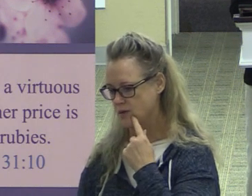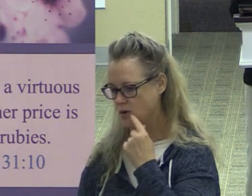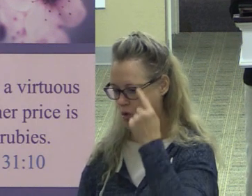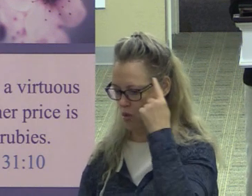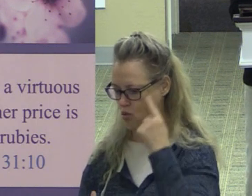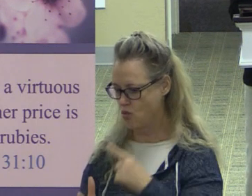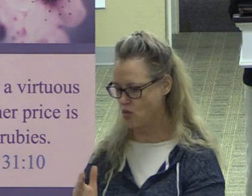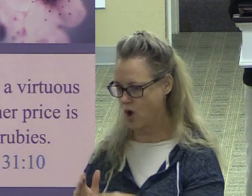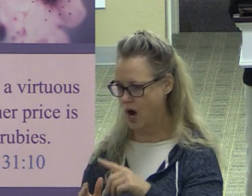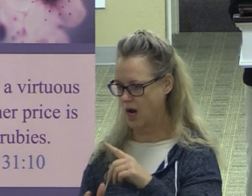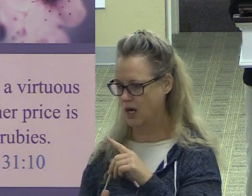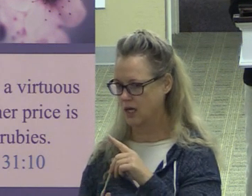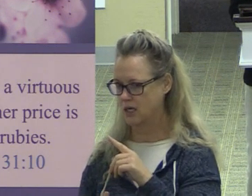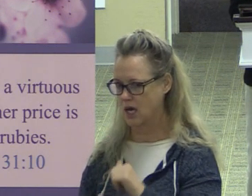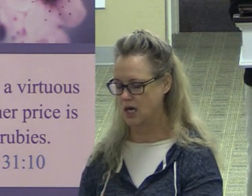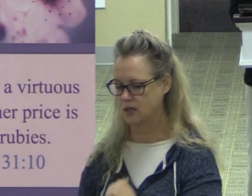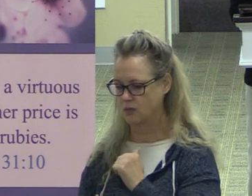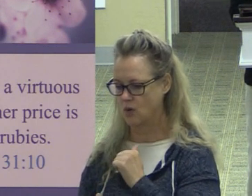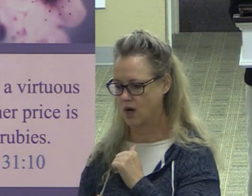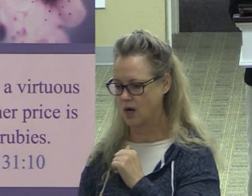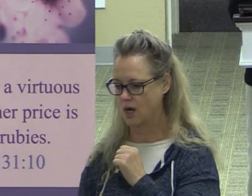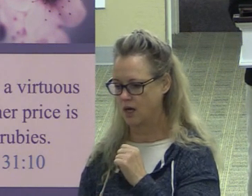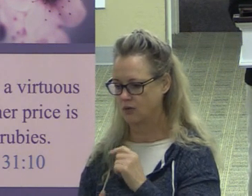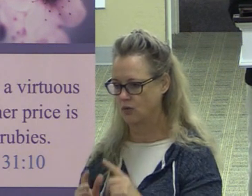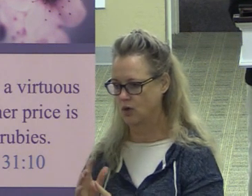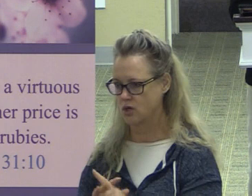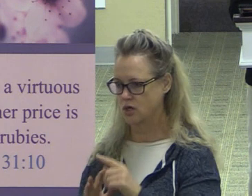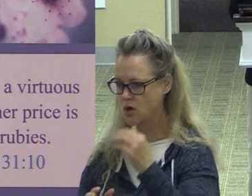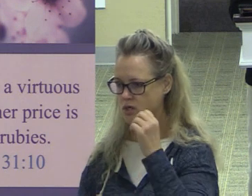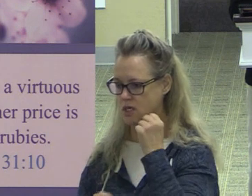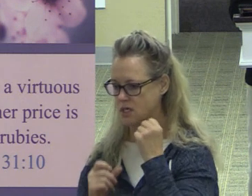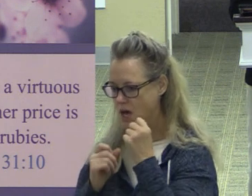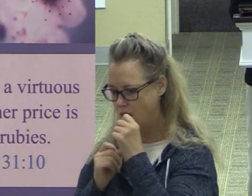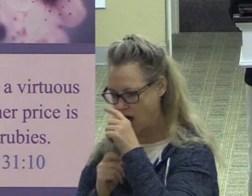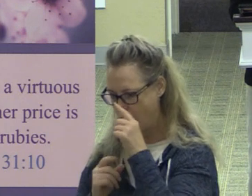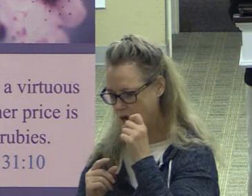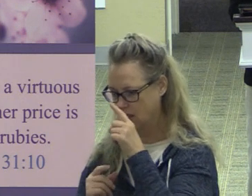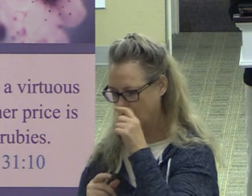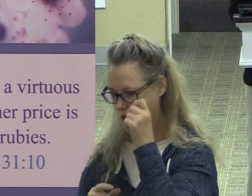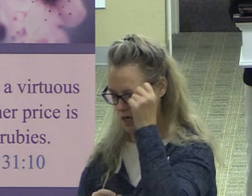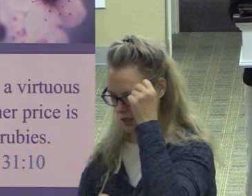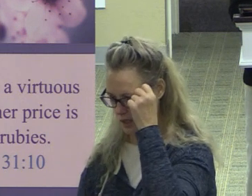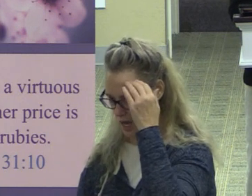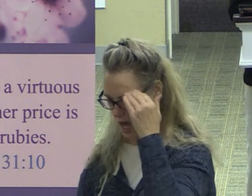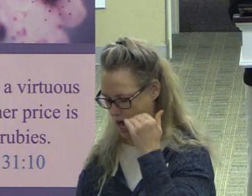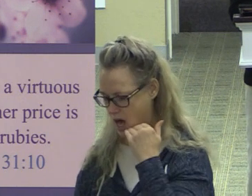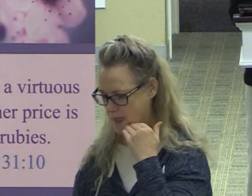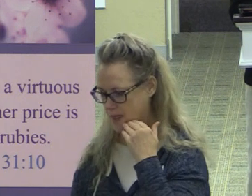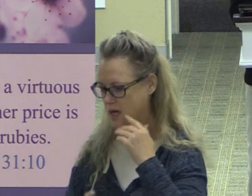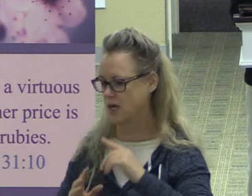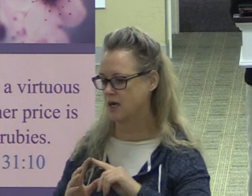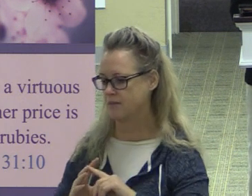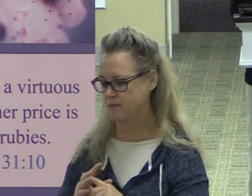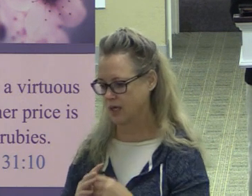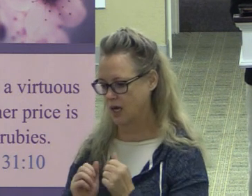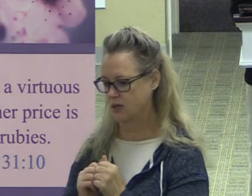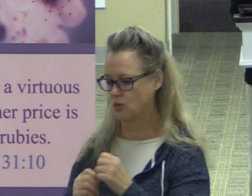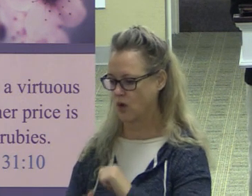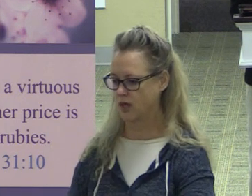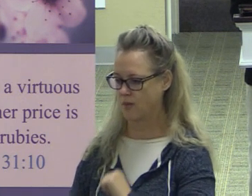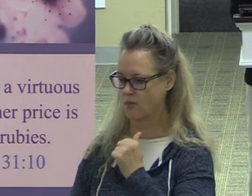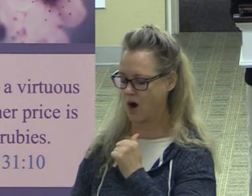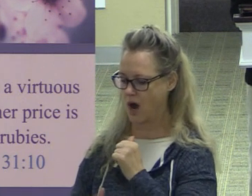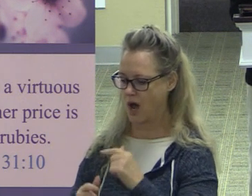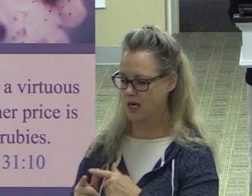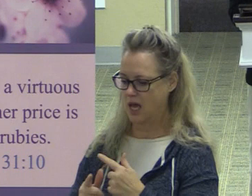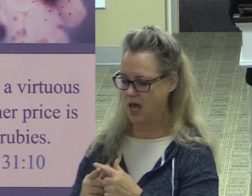Recognize pride when it rears its ugly, ugly head. The fight against our flesh usually begins with pride, then anger, and then